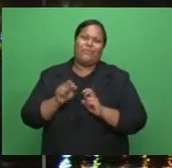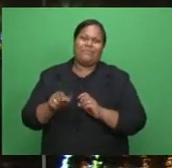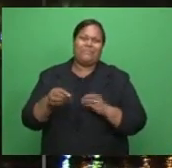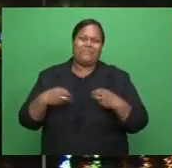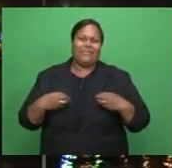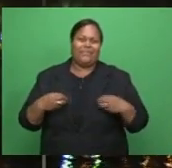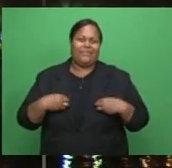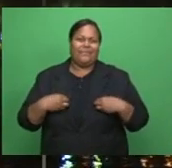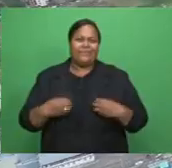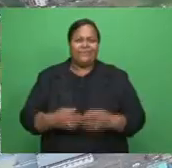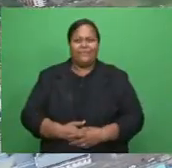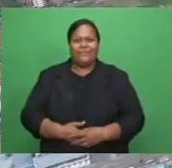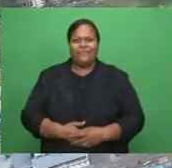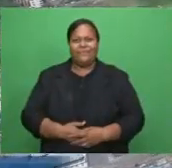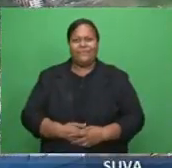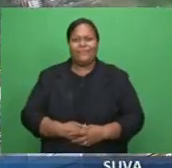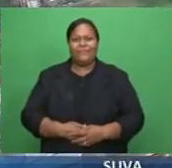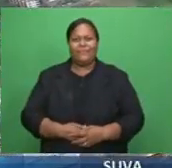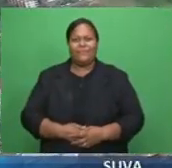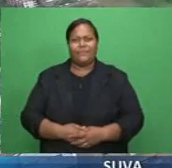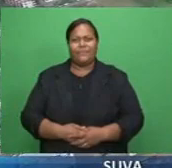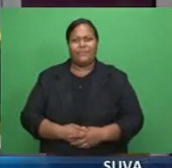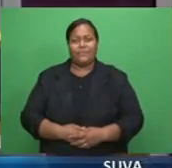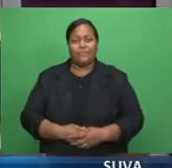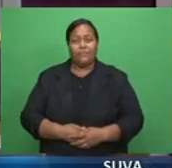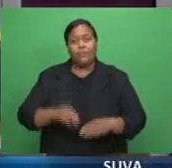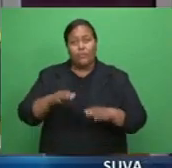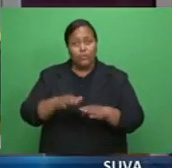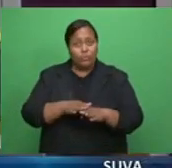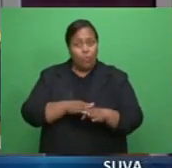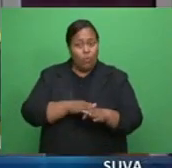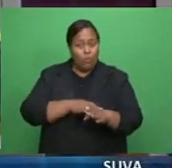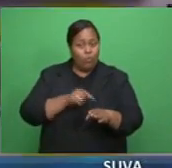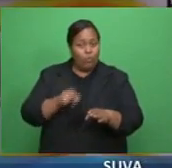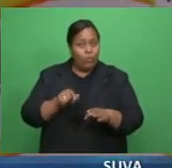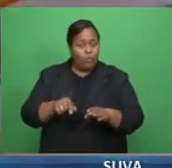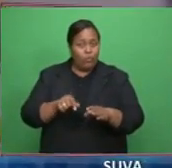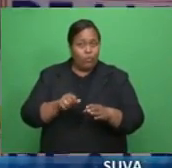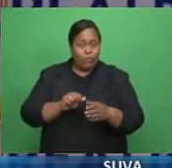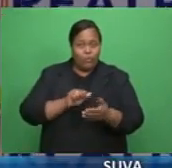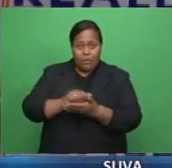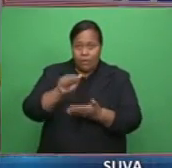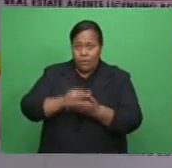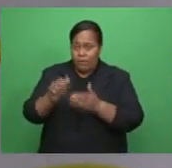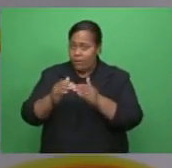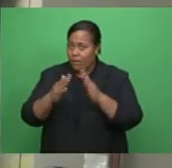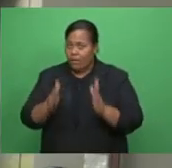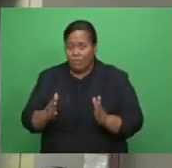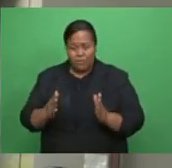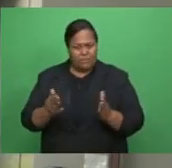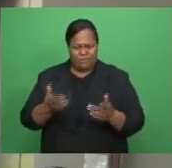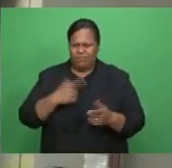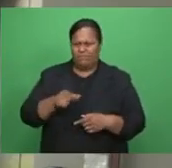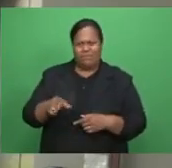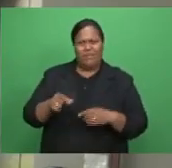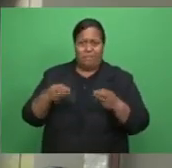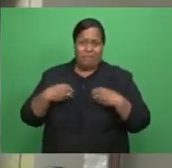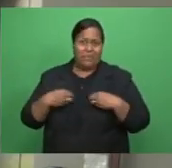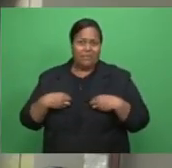Rakautonga has more. The slowdown in the market has led to agents reporting a loss of income. Because